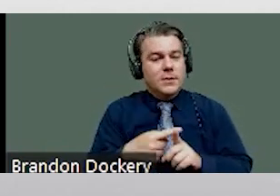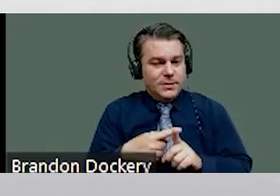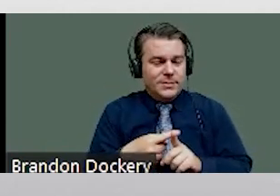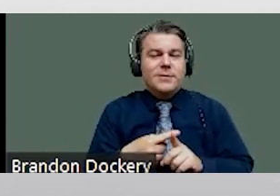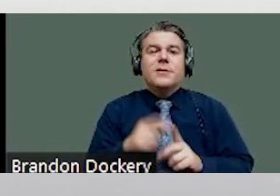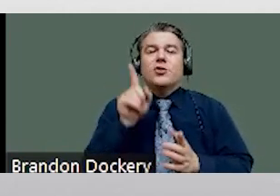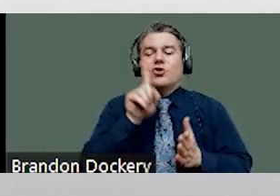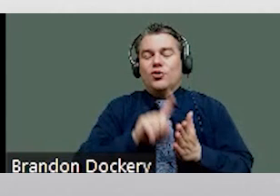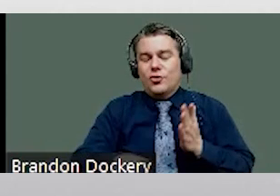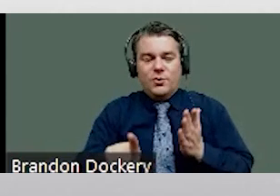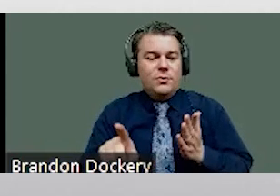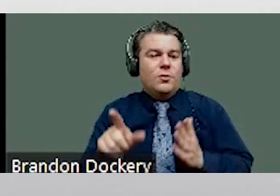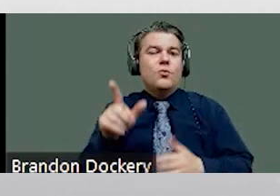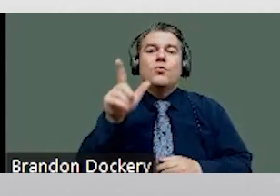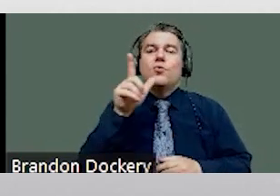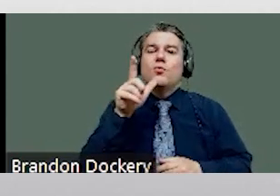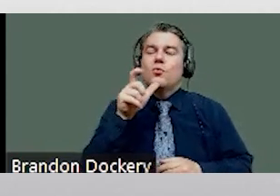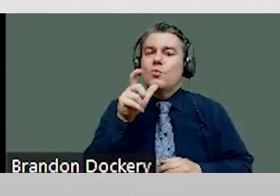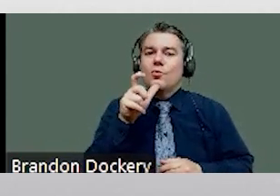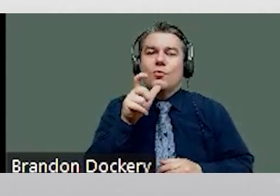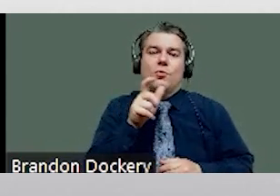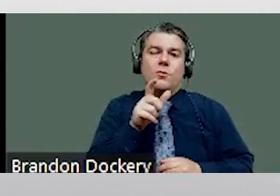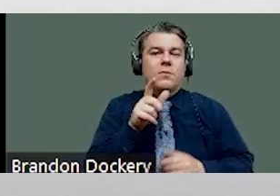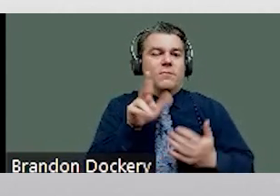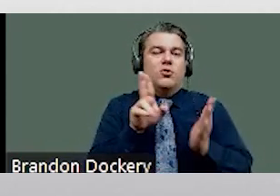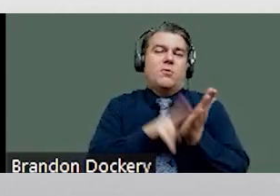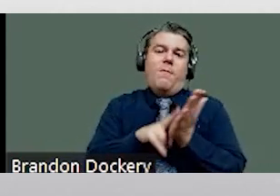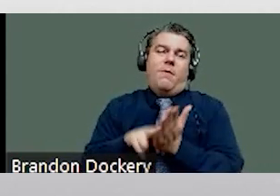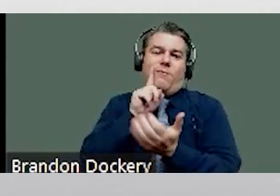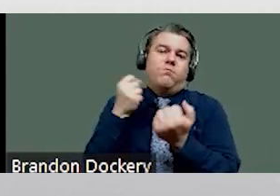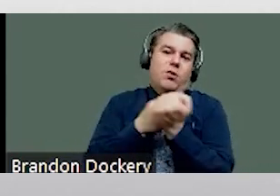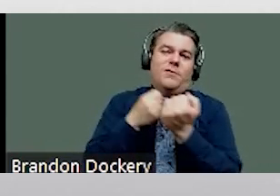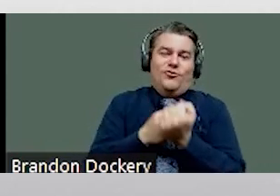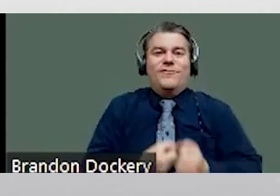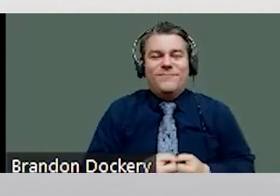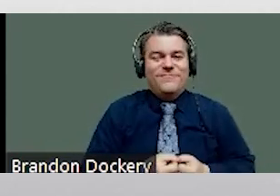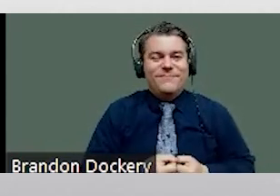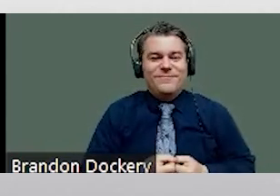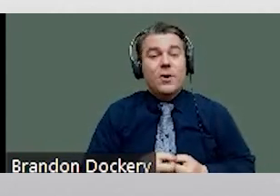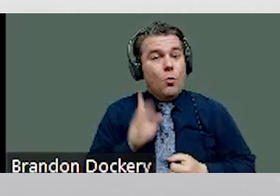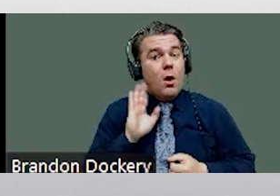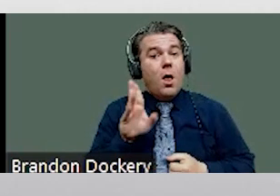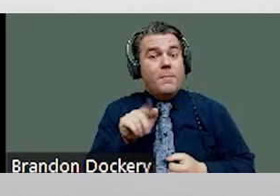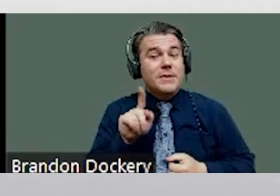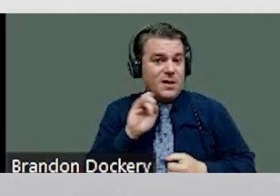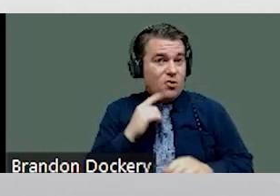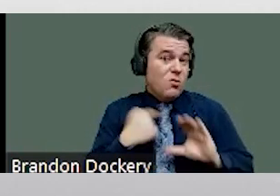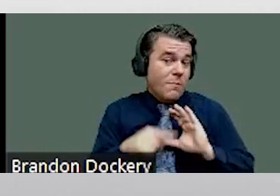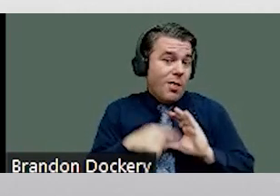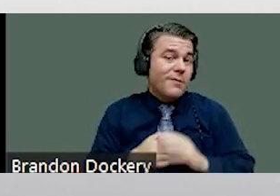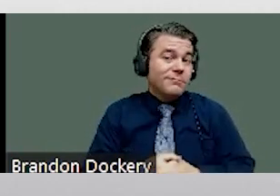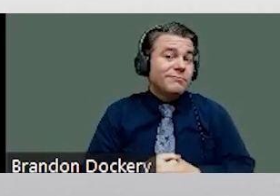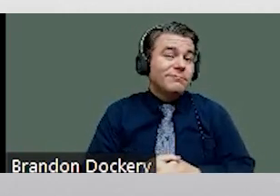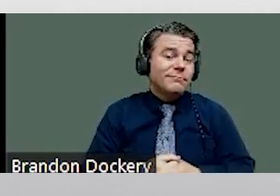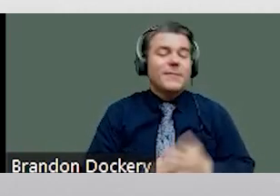well as checking on who is signed on as a co-sponsor. And you'll get updates in your email box.